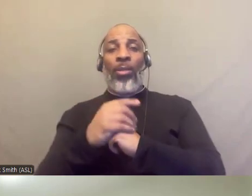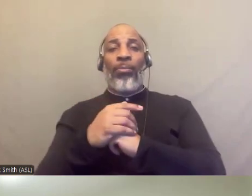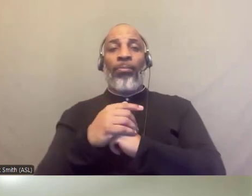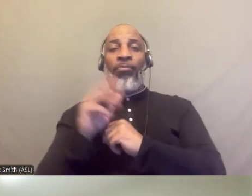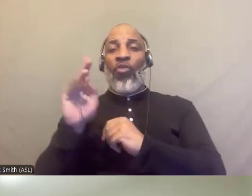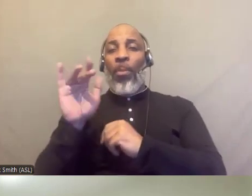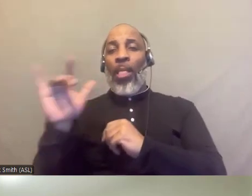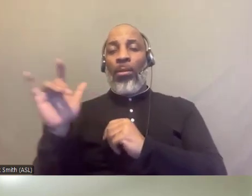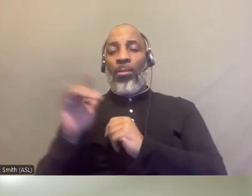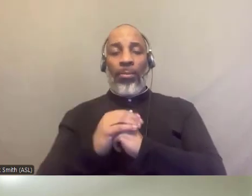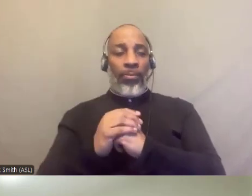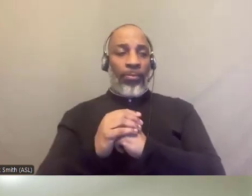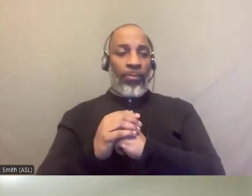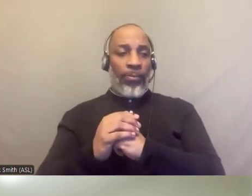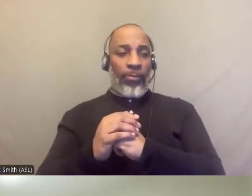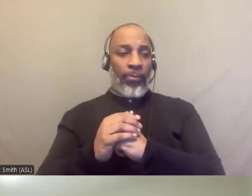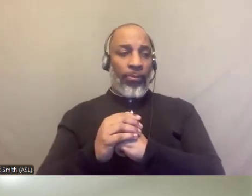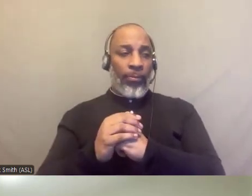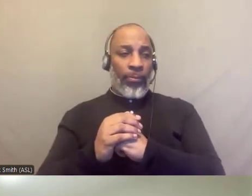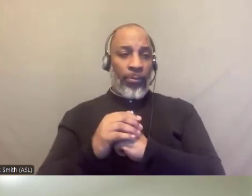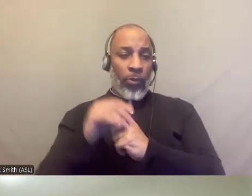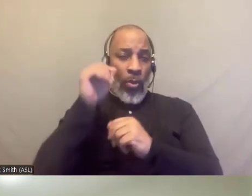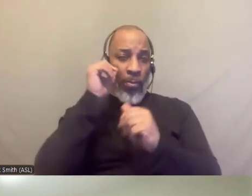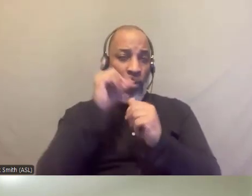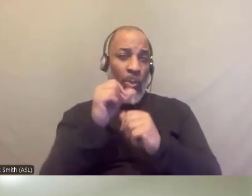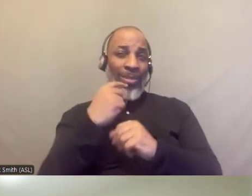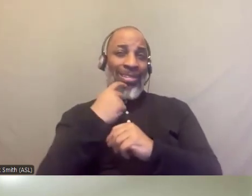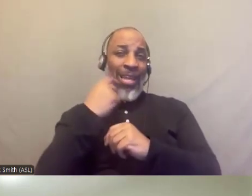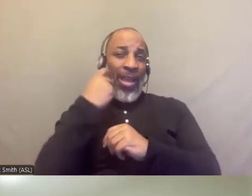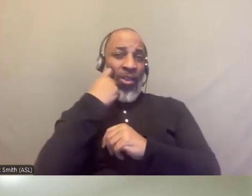Bill. Remember what Riz said earlier.